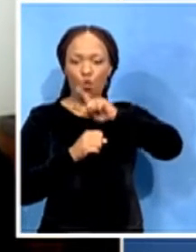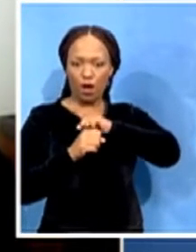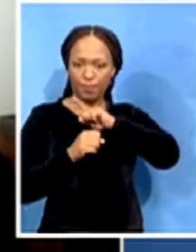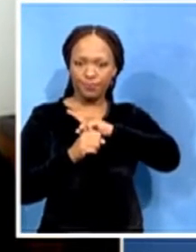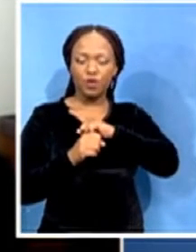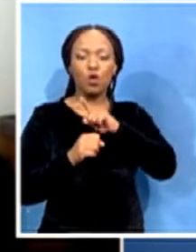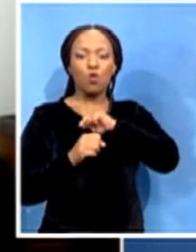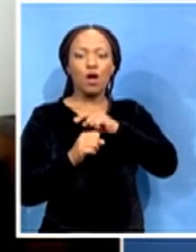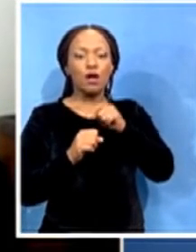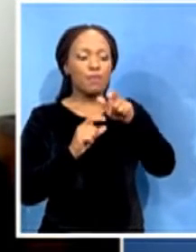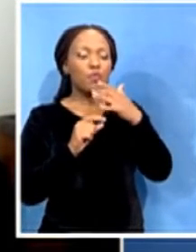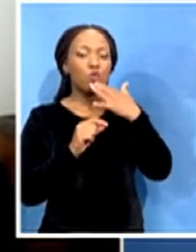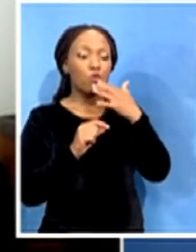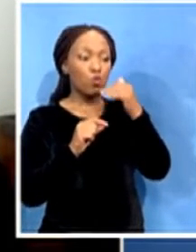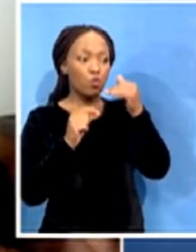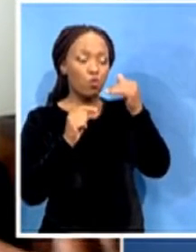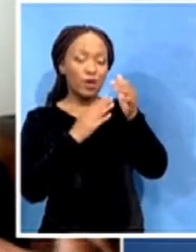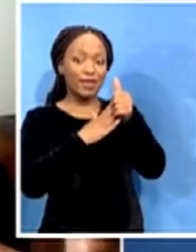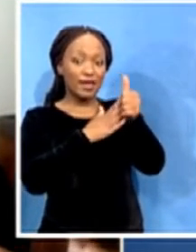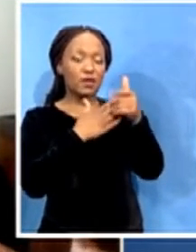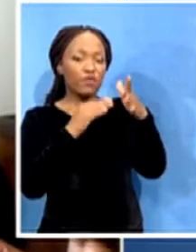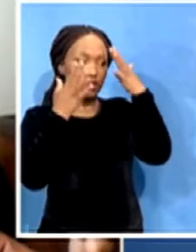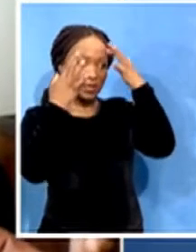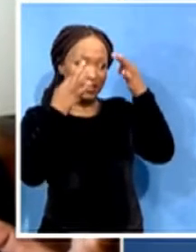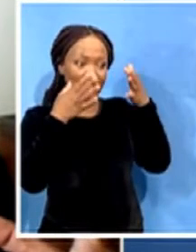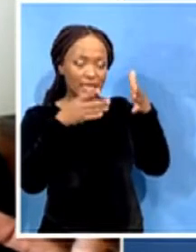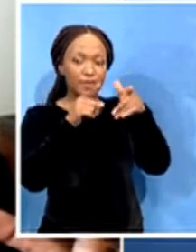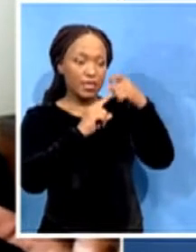wisdom behind it. And for me, it highlights that ours was not,